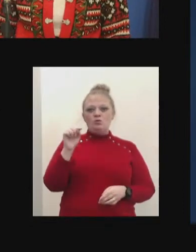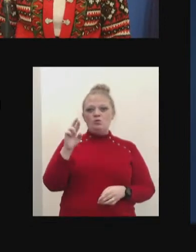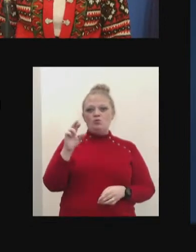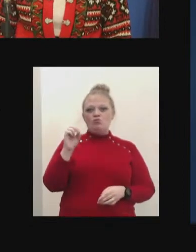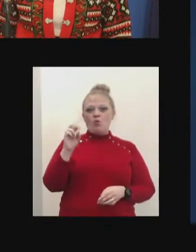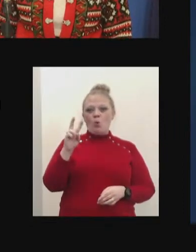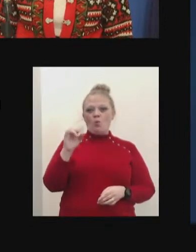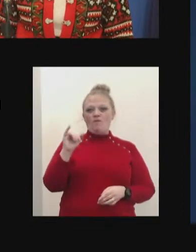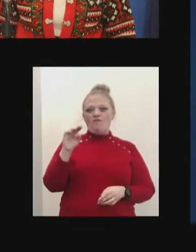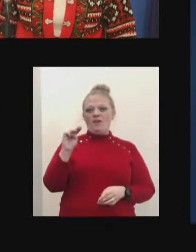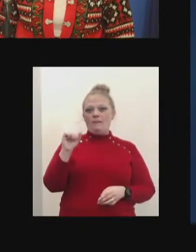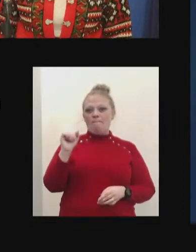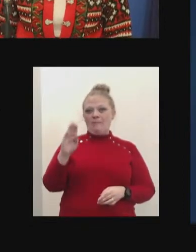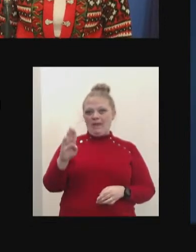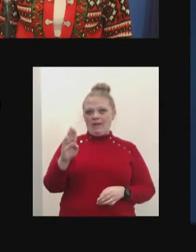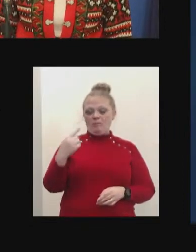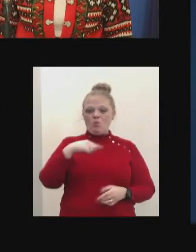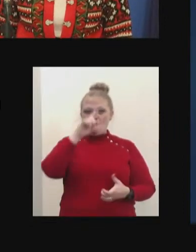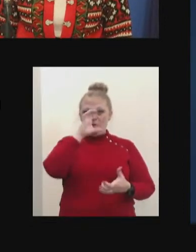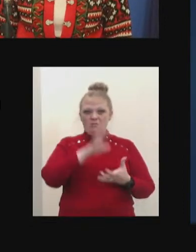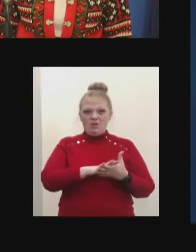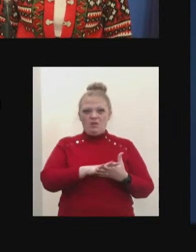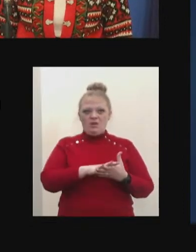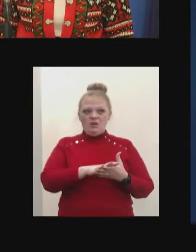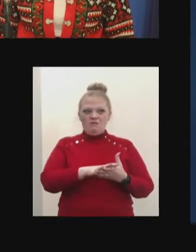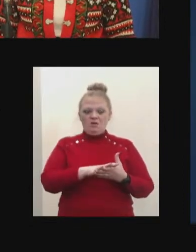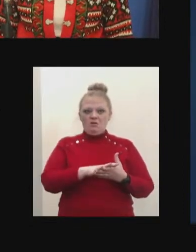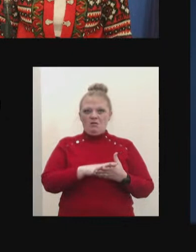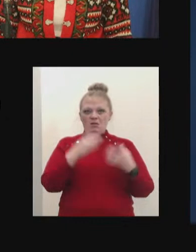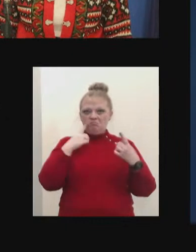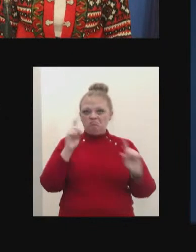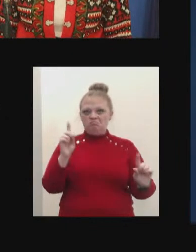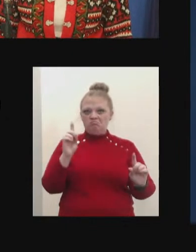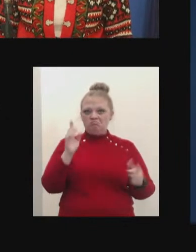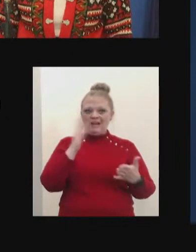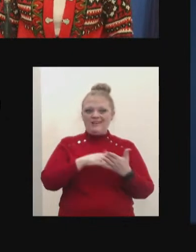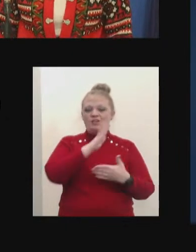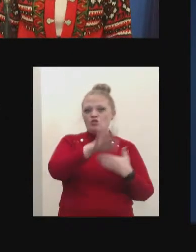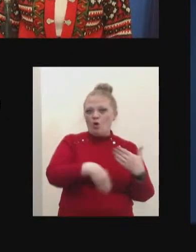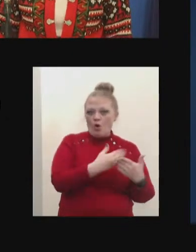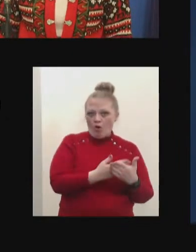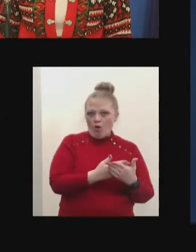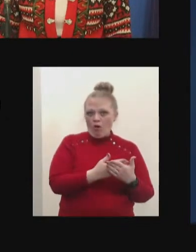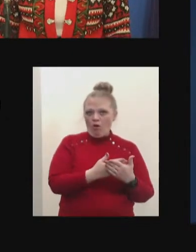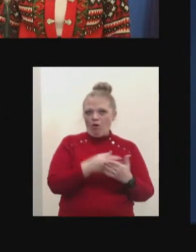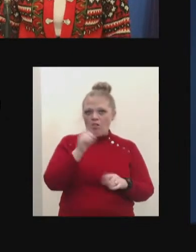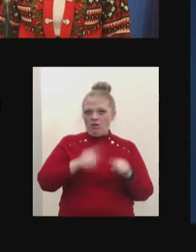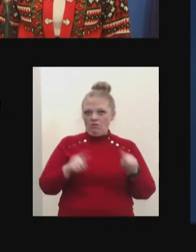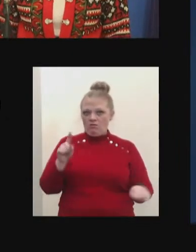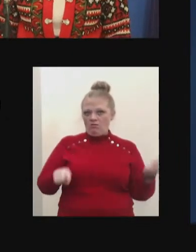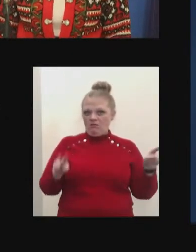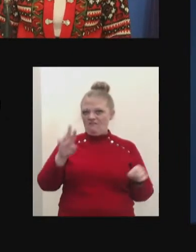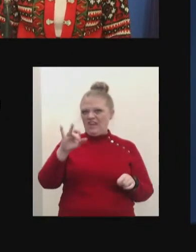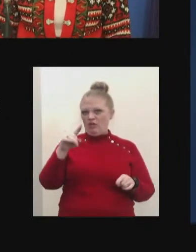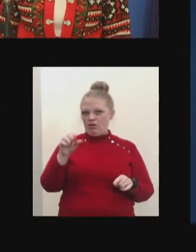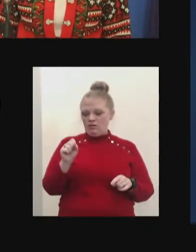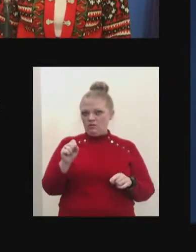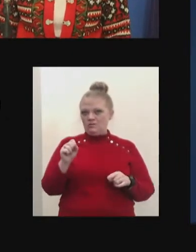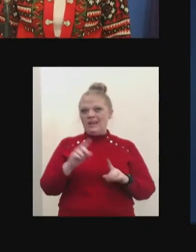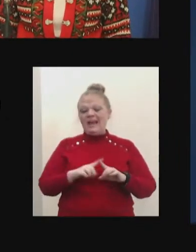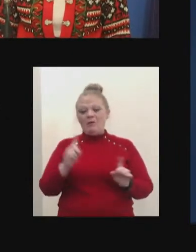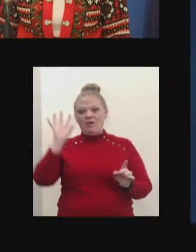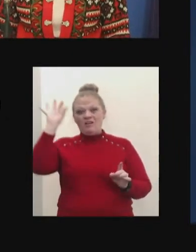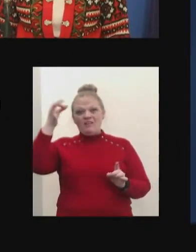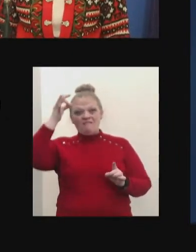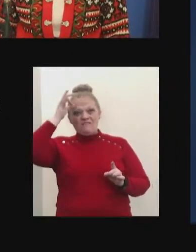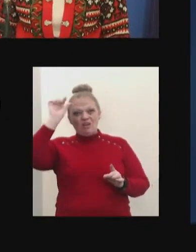it is active against all the variants of concern of COVID-19, including the Omicron. However, the federal government controls the